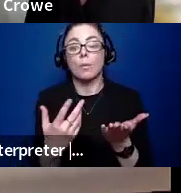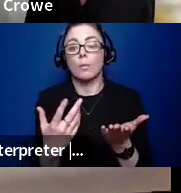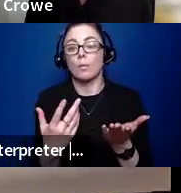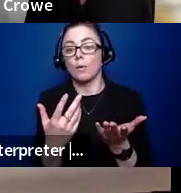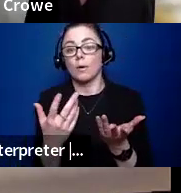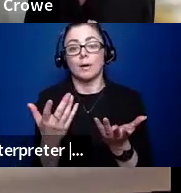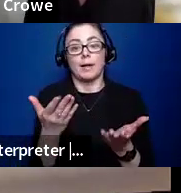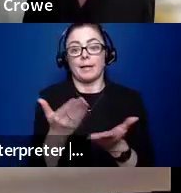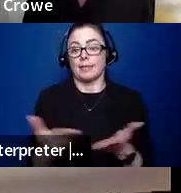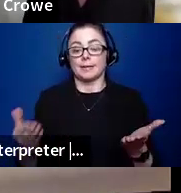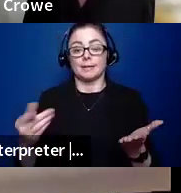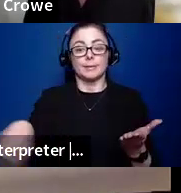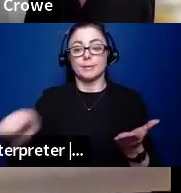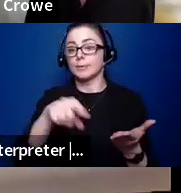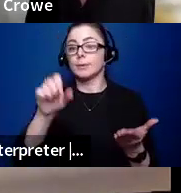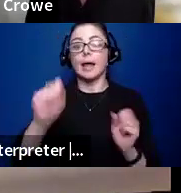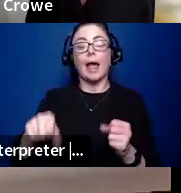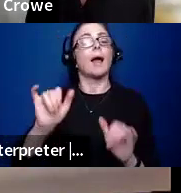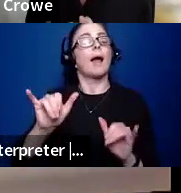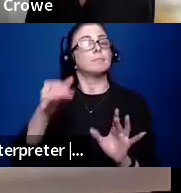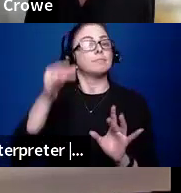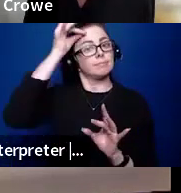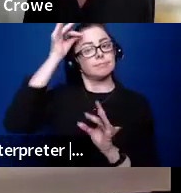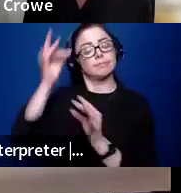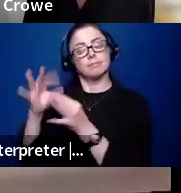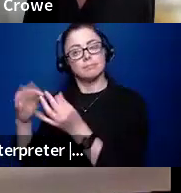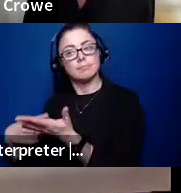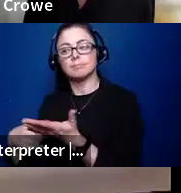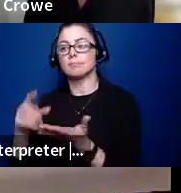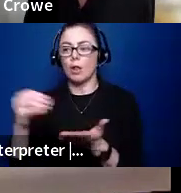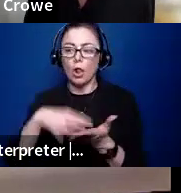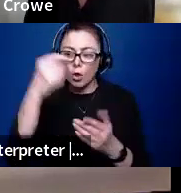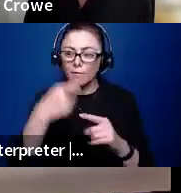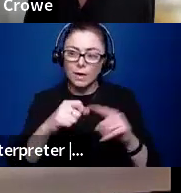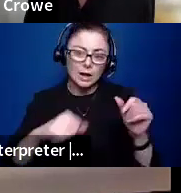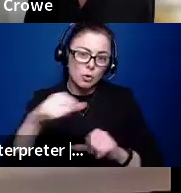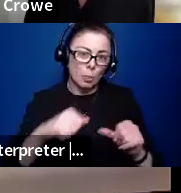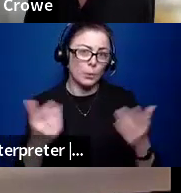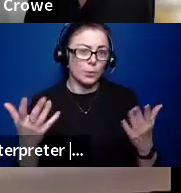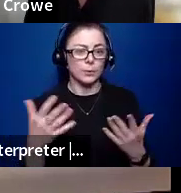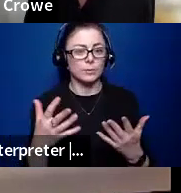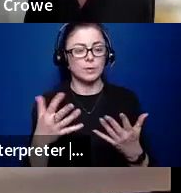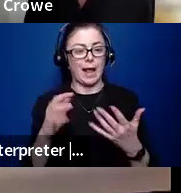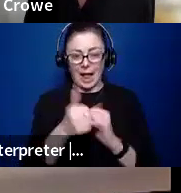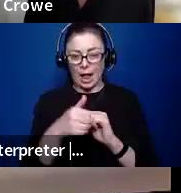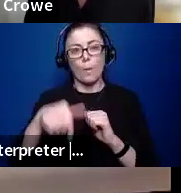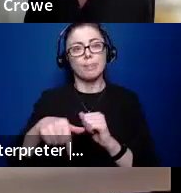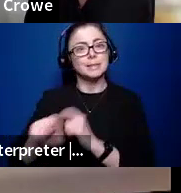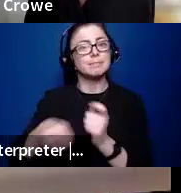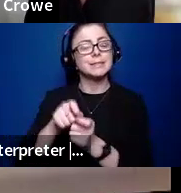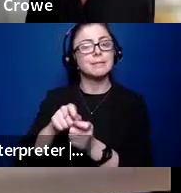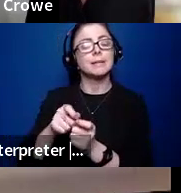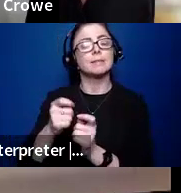about, and then learn from each other too, and learn about the ways that this particular proposal may be affecting